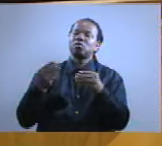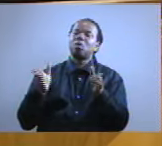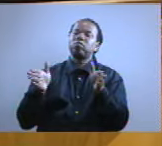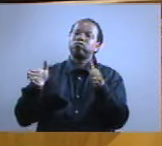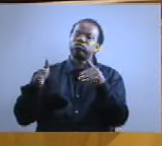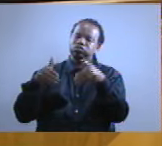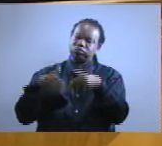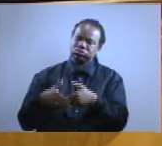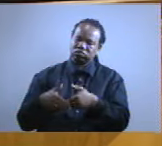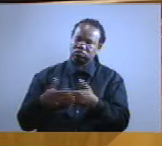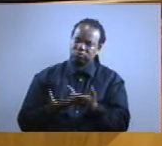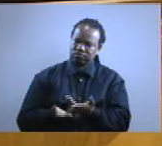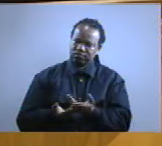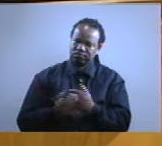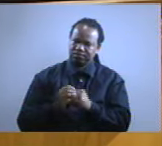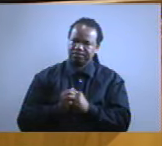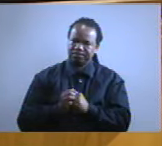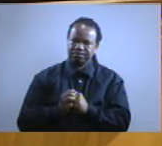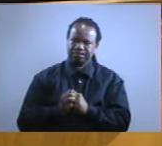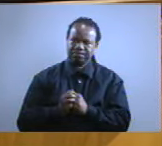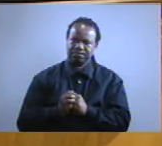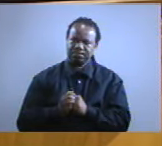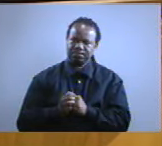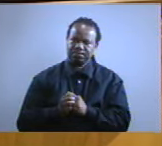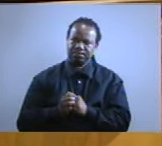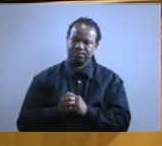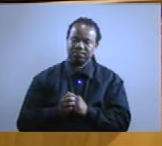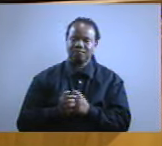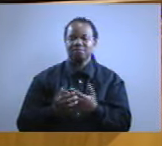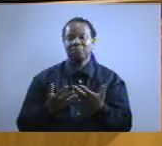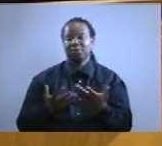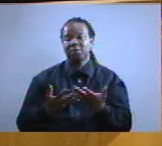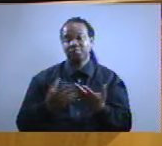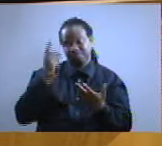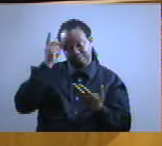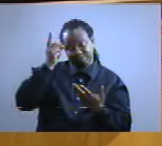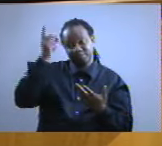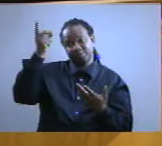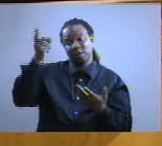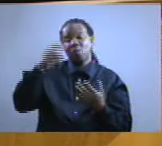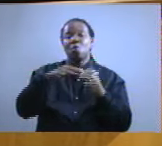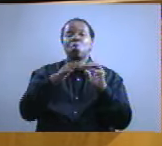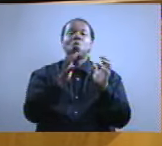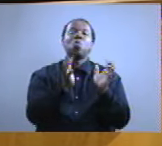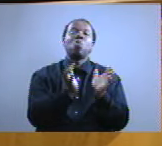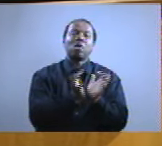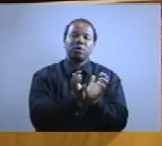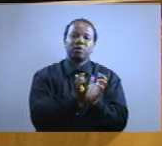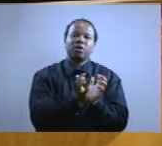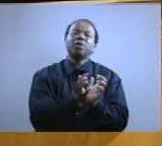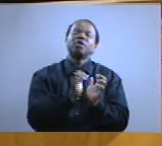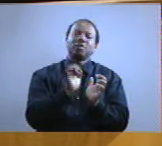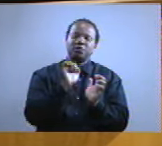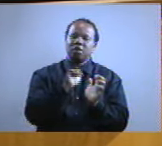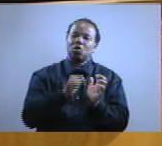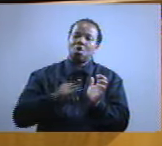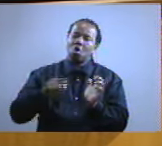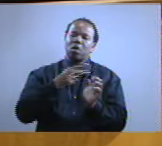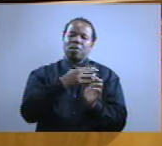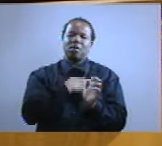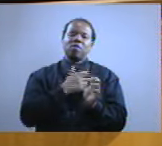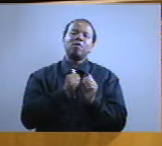of much-needed jobs. In a perfect world, all designated employers would comply with the law, but we